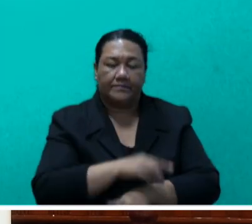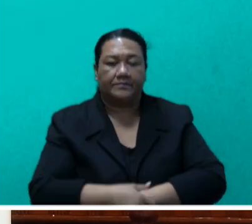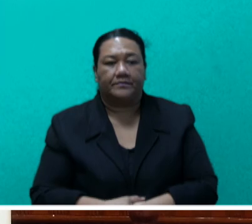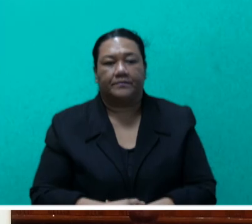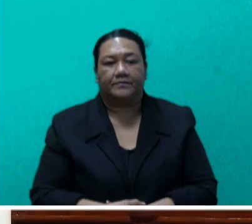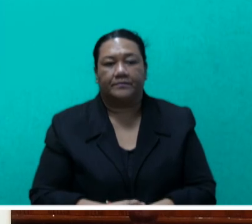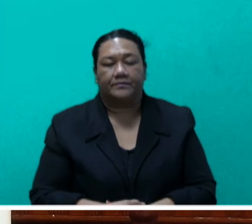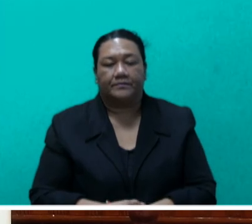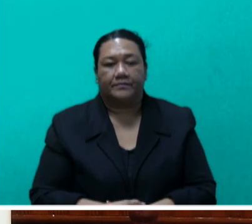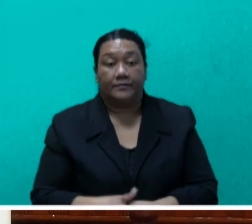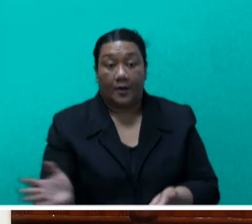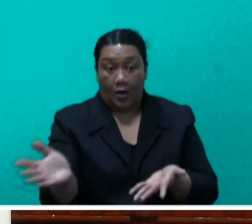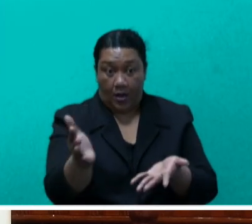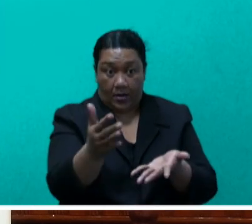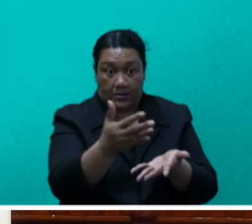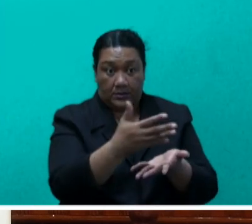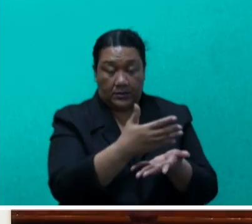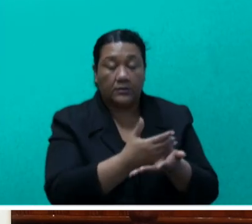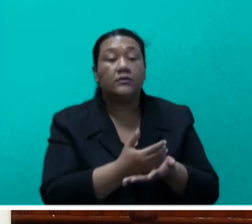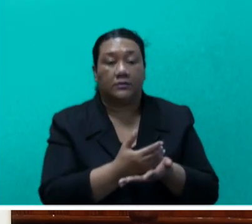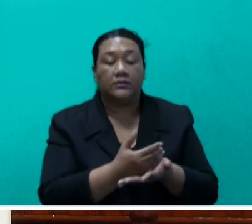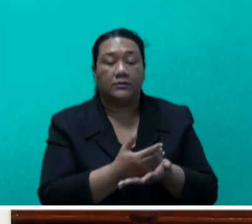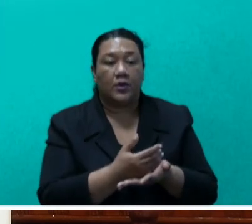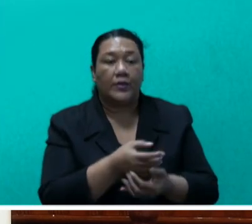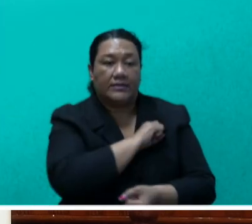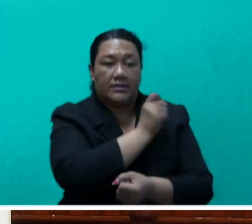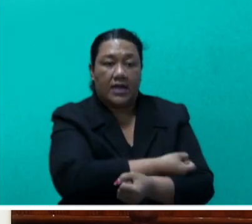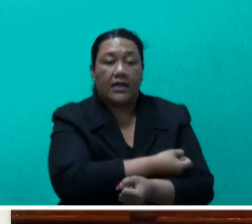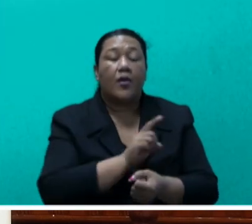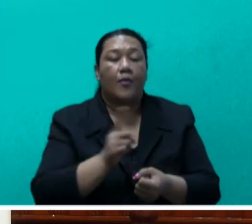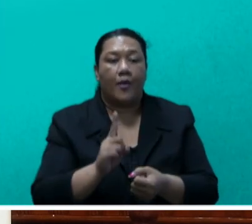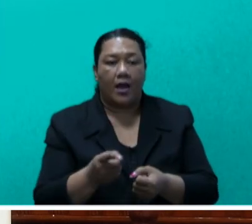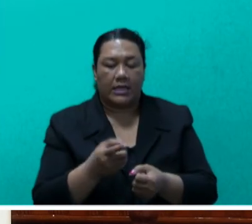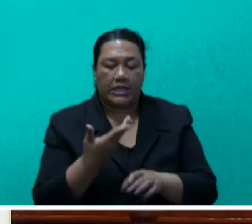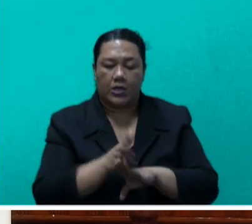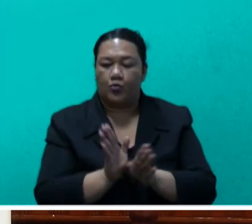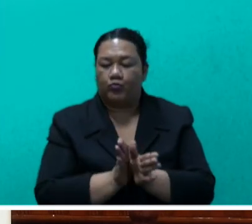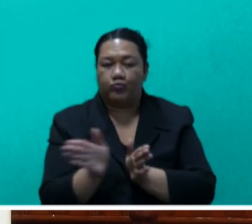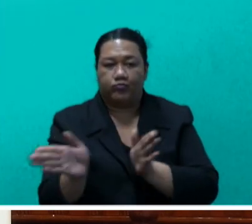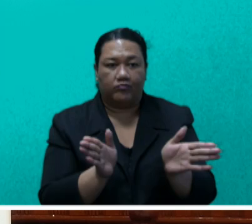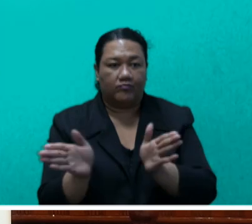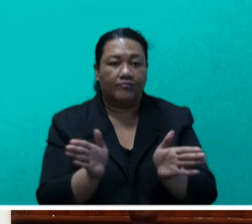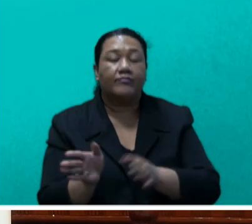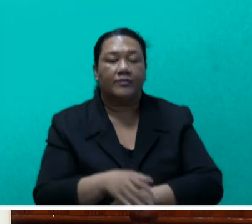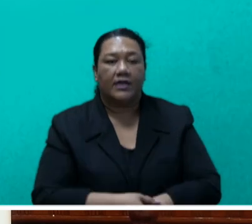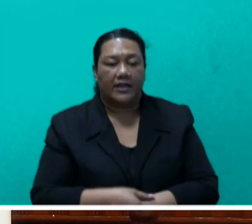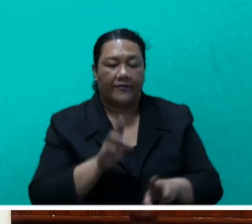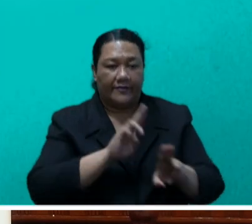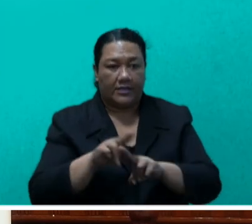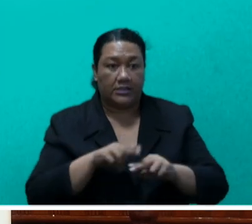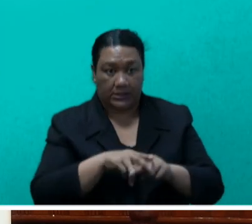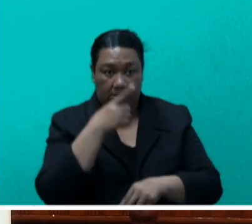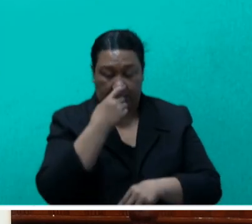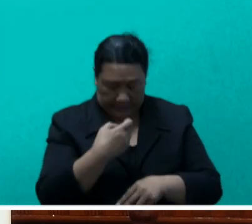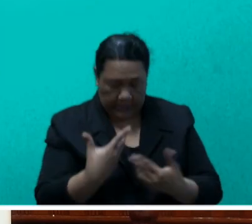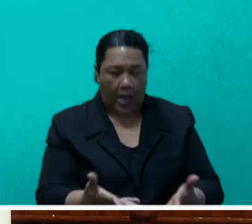Our collection effort will foster the new direction that the Fiji Museum is